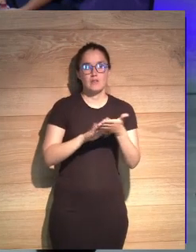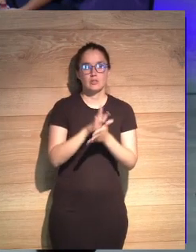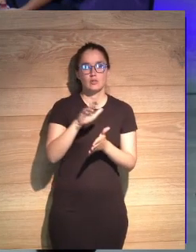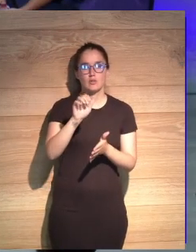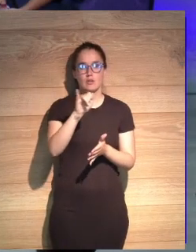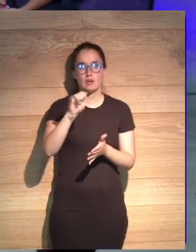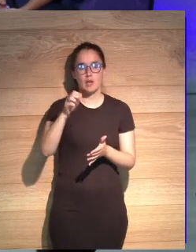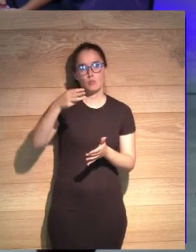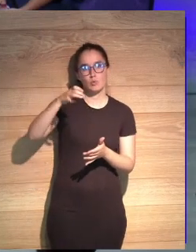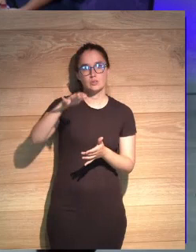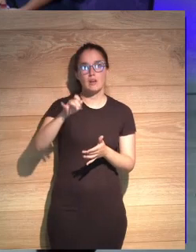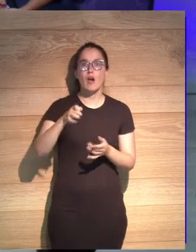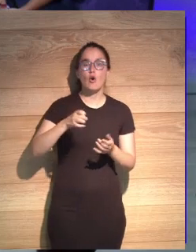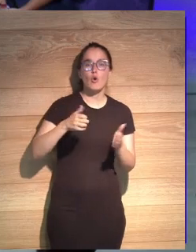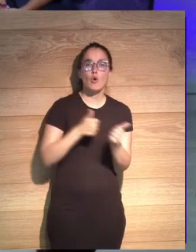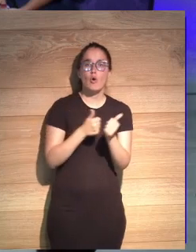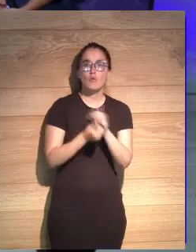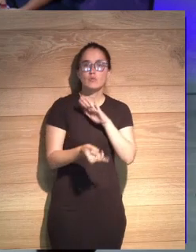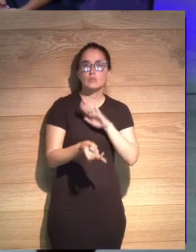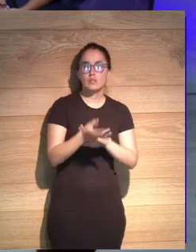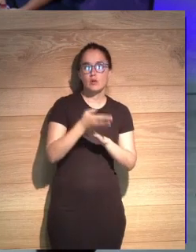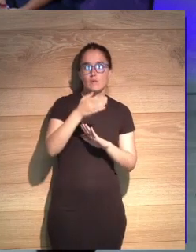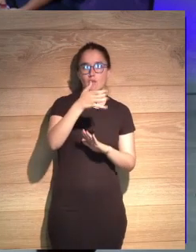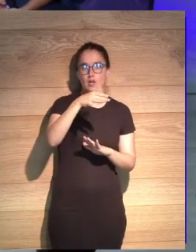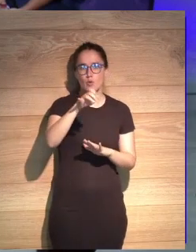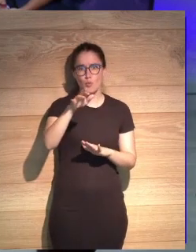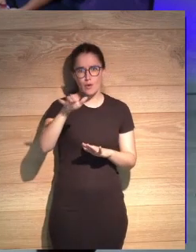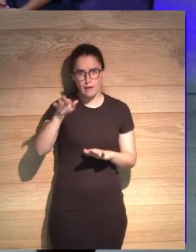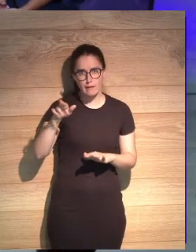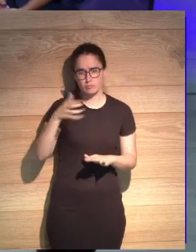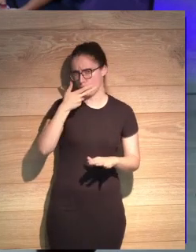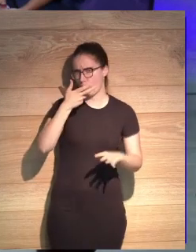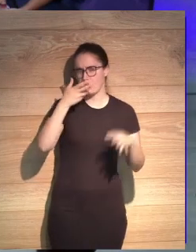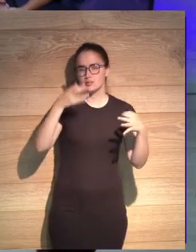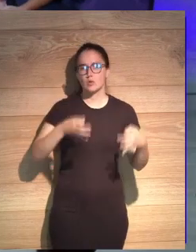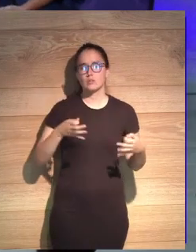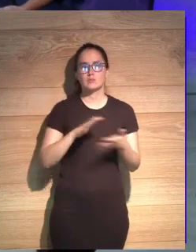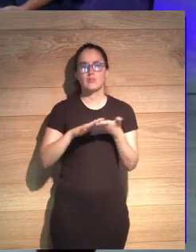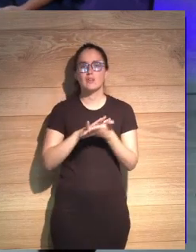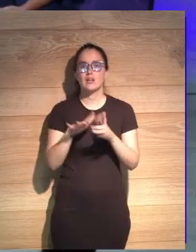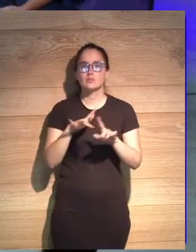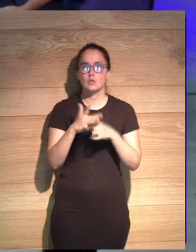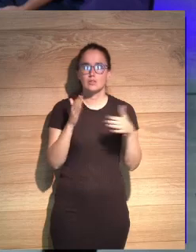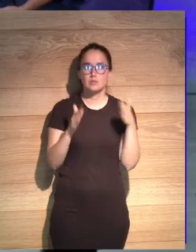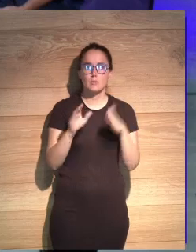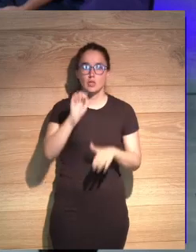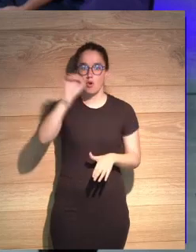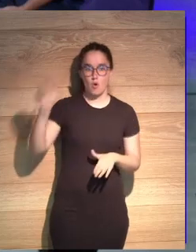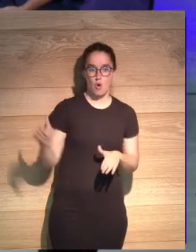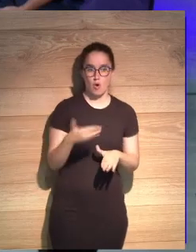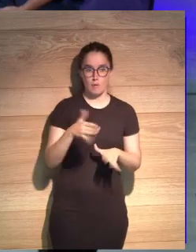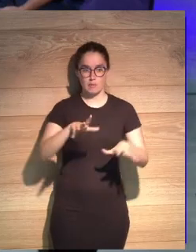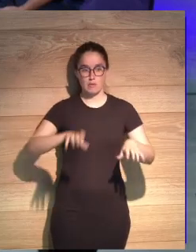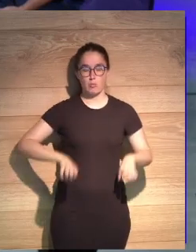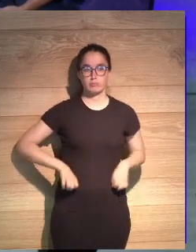the country should also know about video games, so that we don't feel like we are freaks just because we like playing video